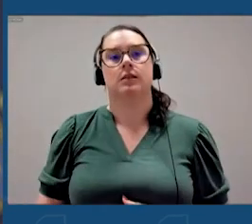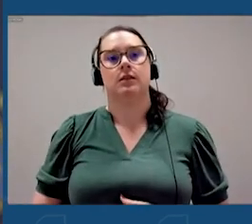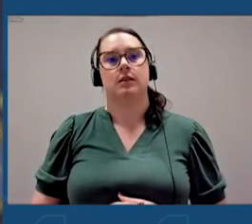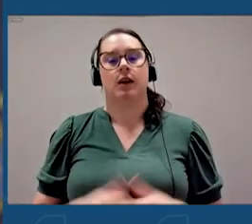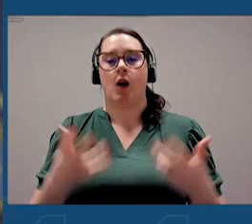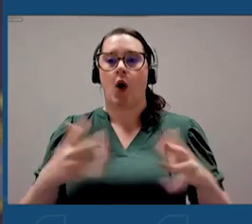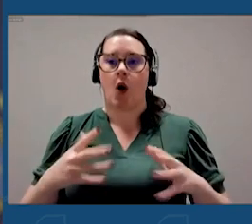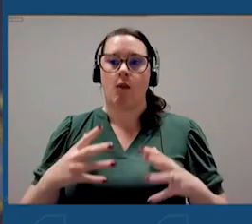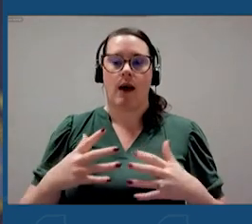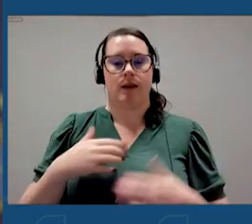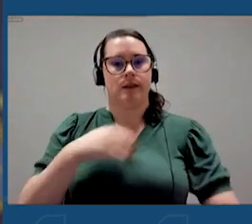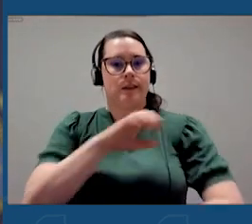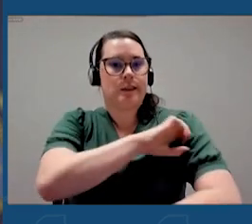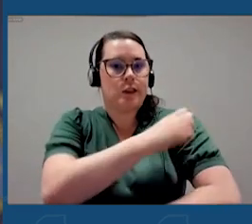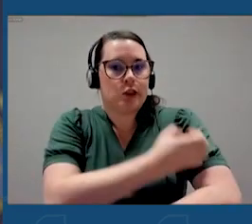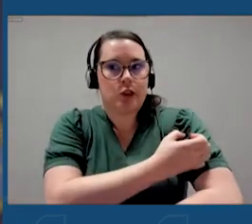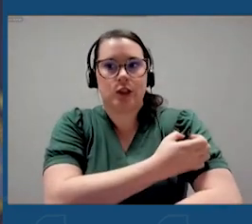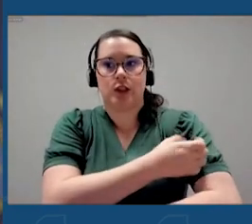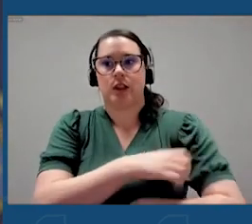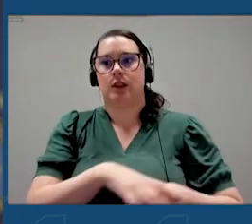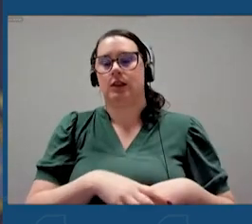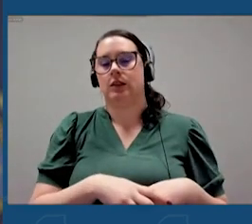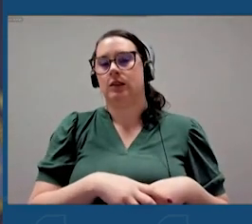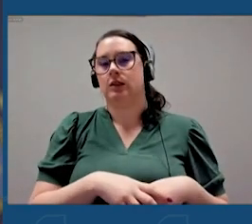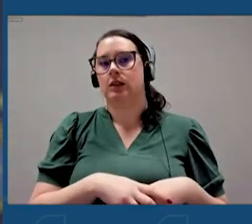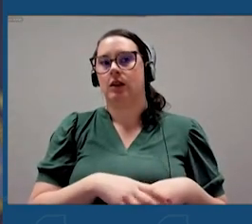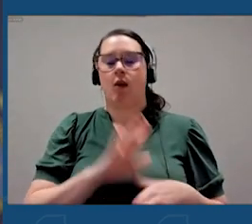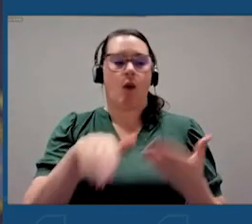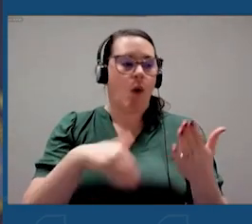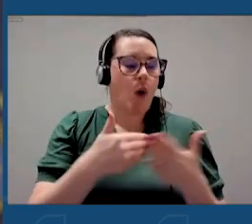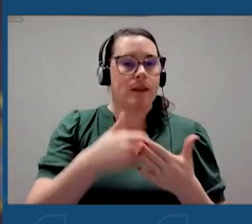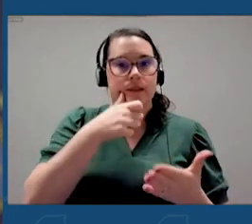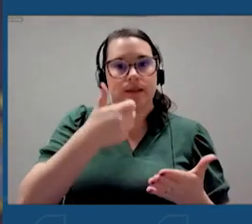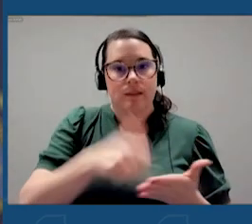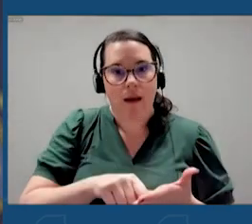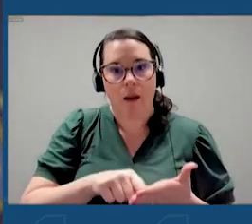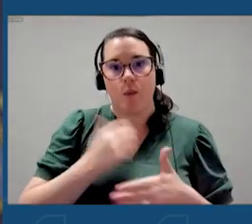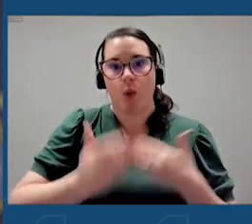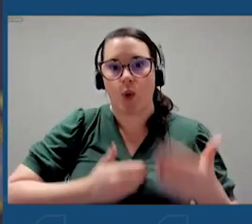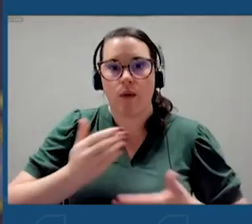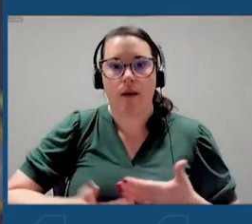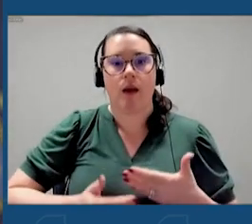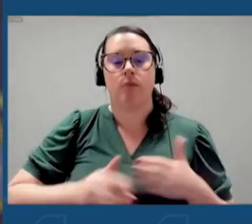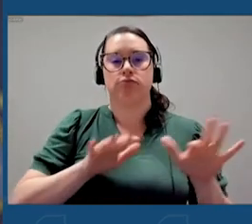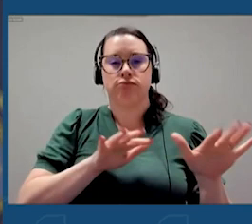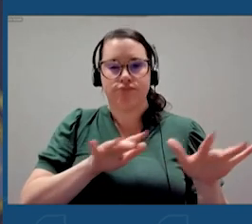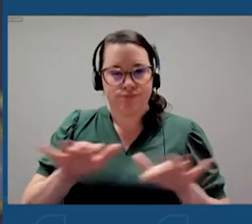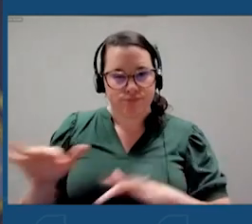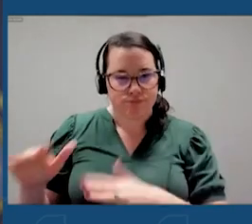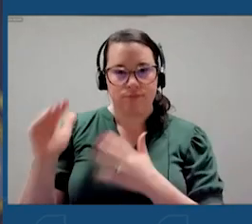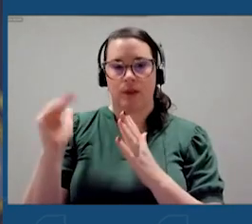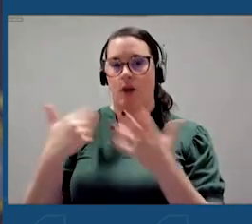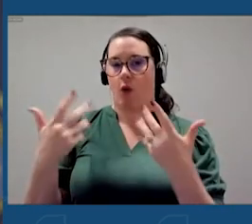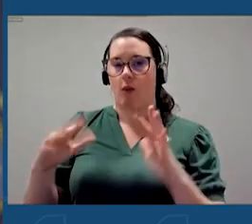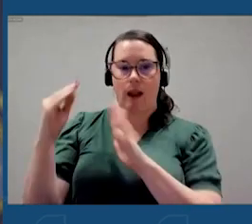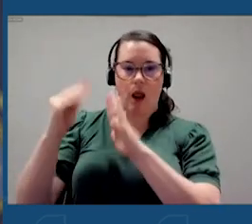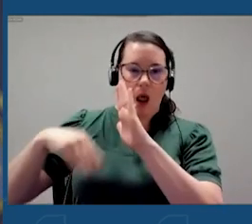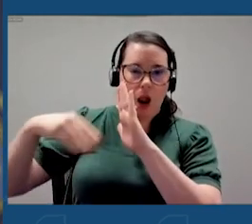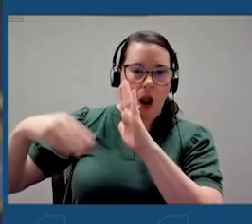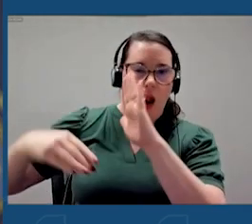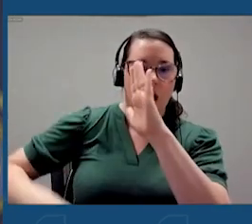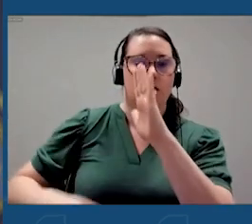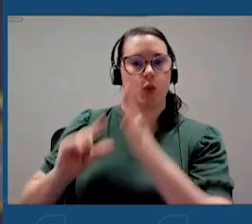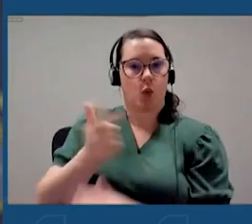energy assistance or Medicaid or the SNAP program. They already had to fill out a lot of paperwork. They already had to get approved for that. So qualifying for one of